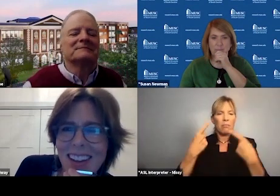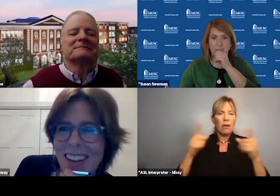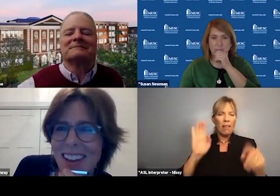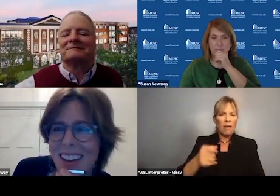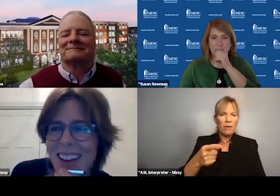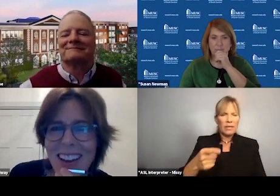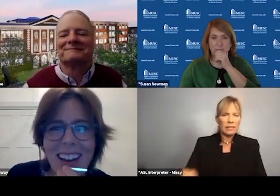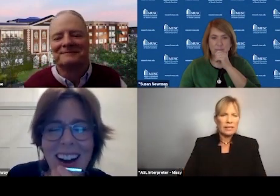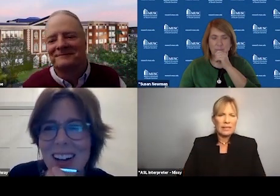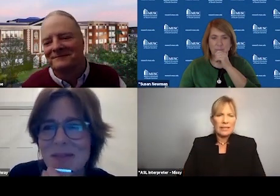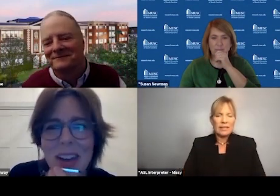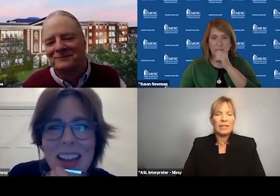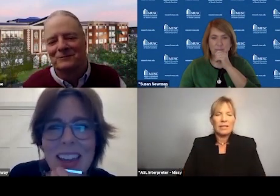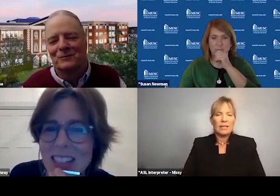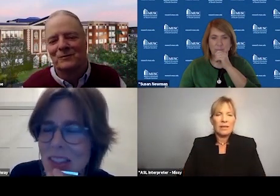is.